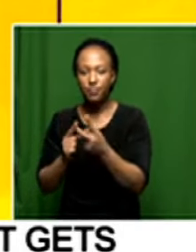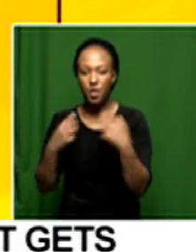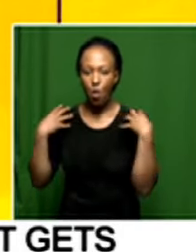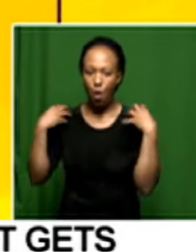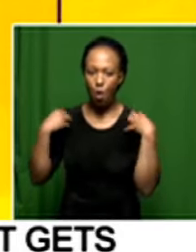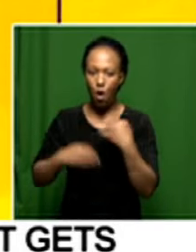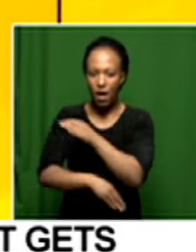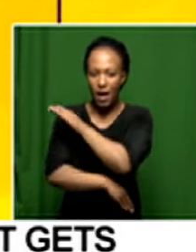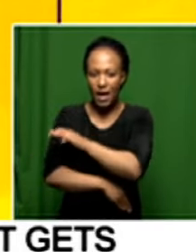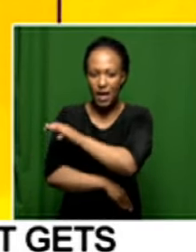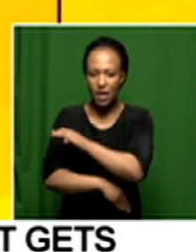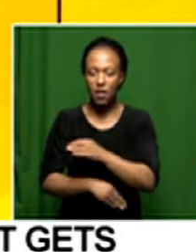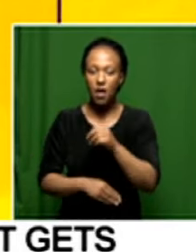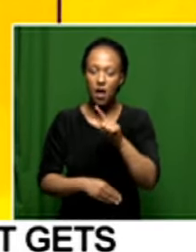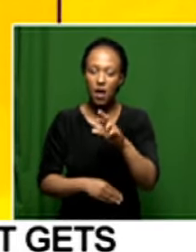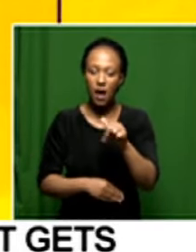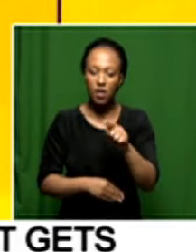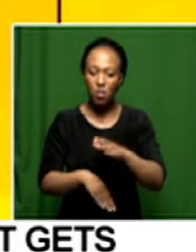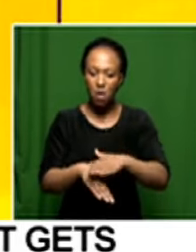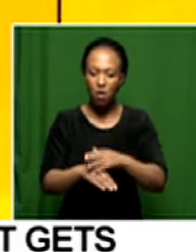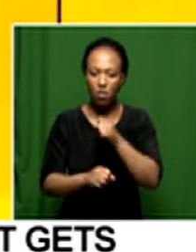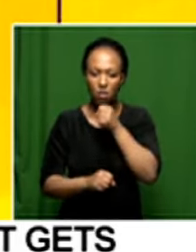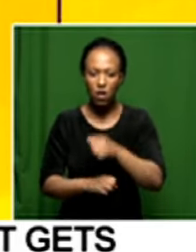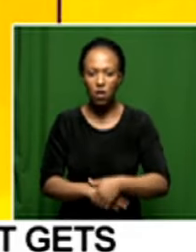clinics. Lerato Fekisi has more from Gqeberha.